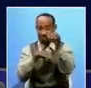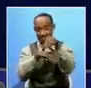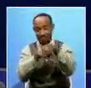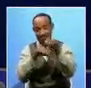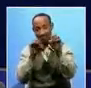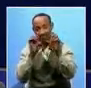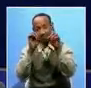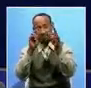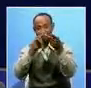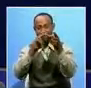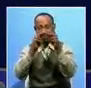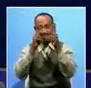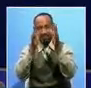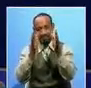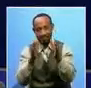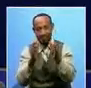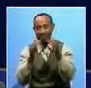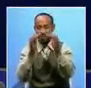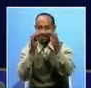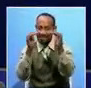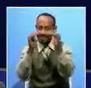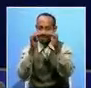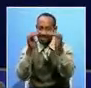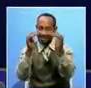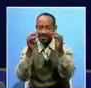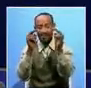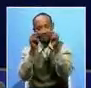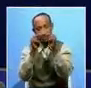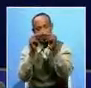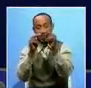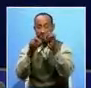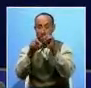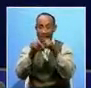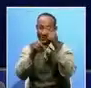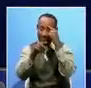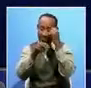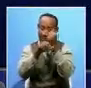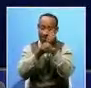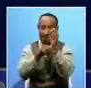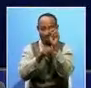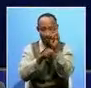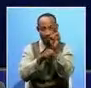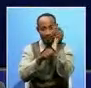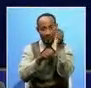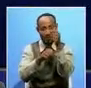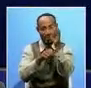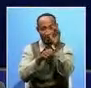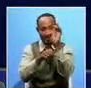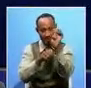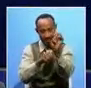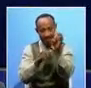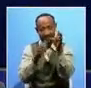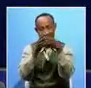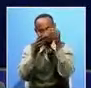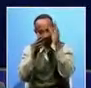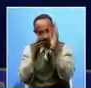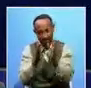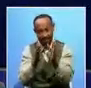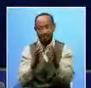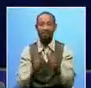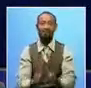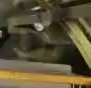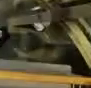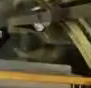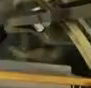kitchen stakeholders have called for standardized contact time for grade 12 GCE candidates. Details after this